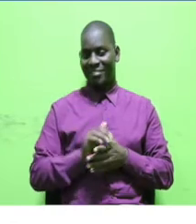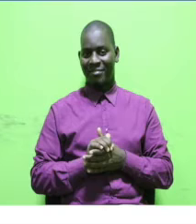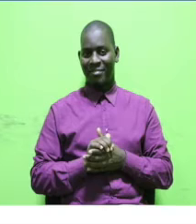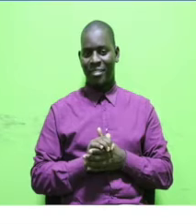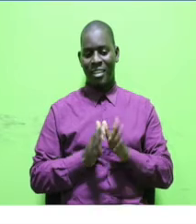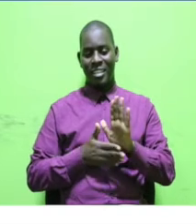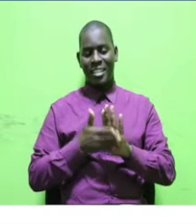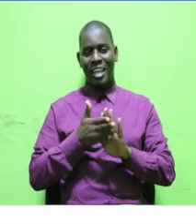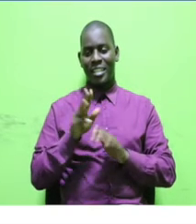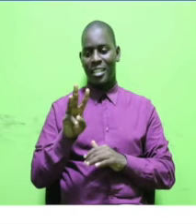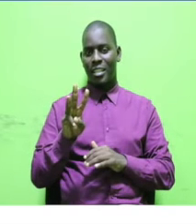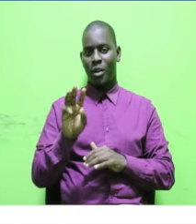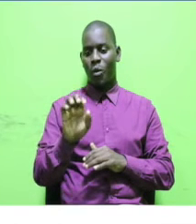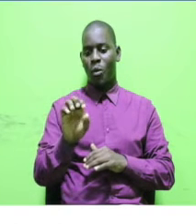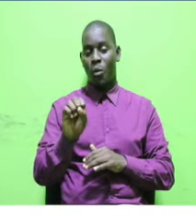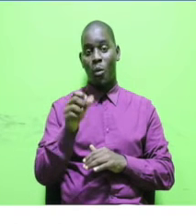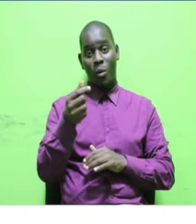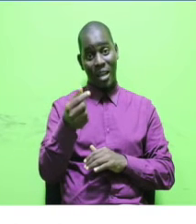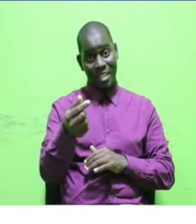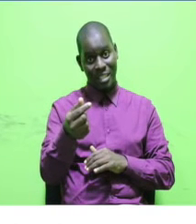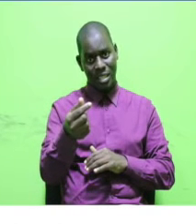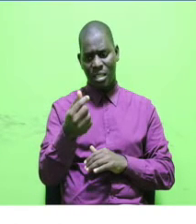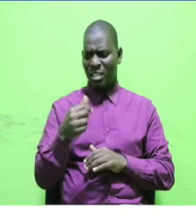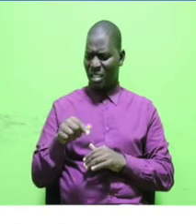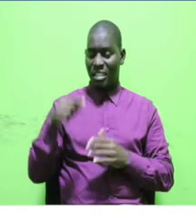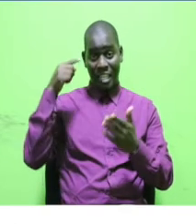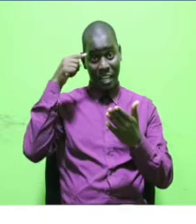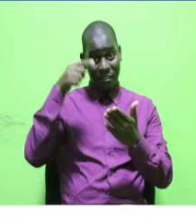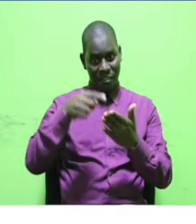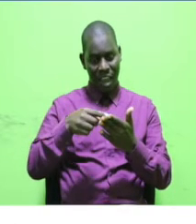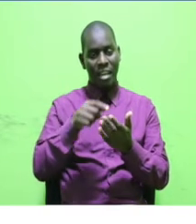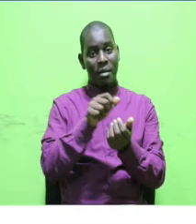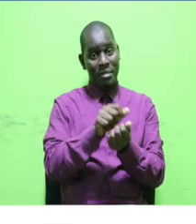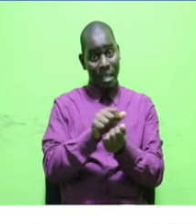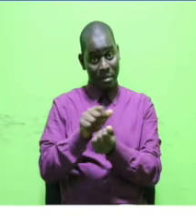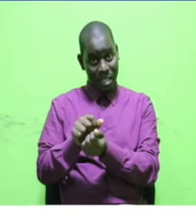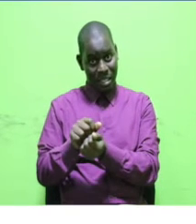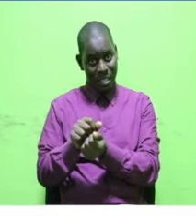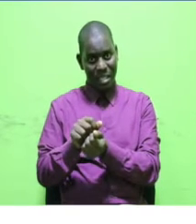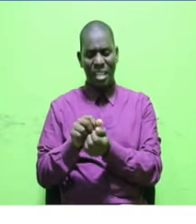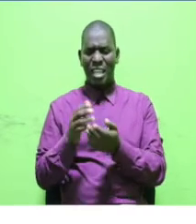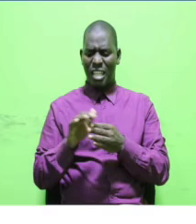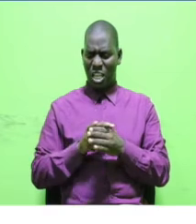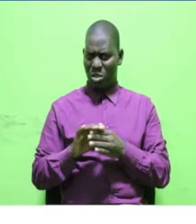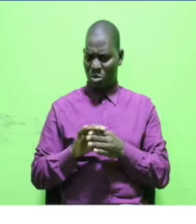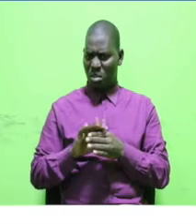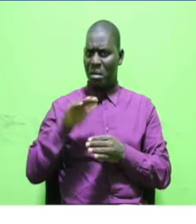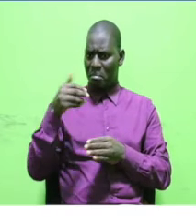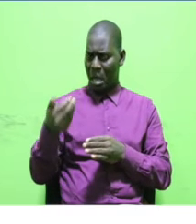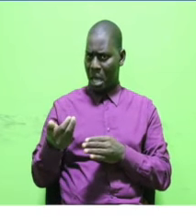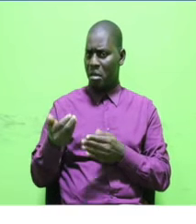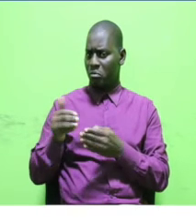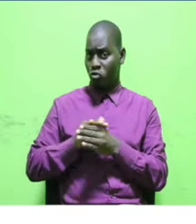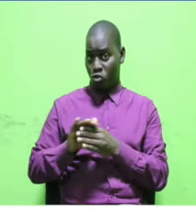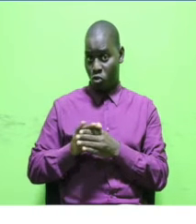start with waste. Waste is defined as any substance which is discarded after primary